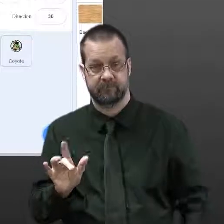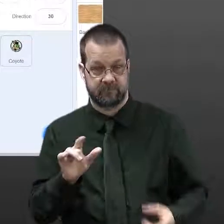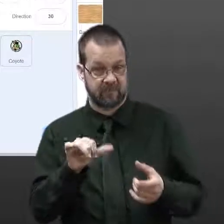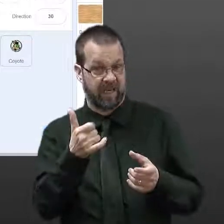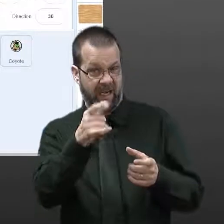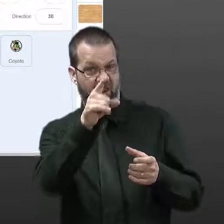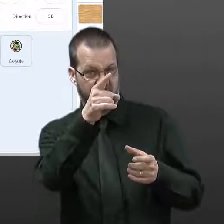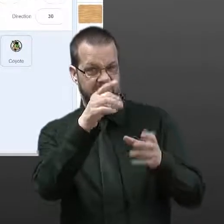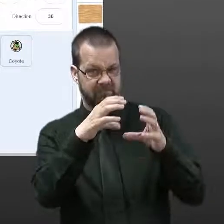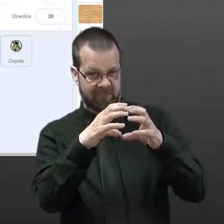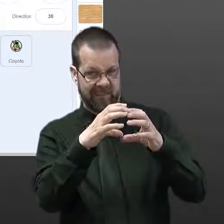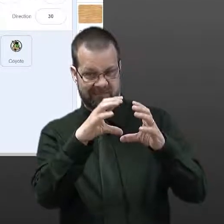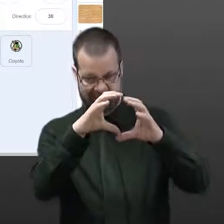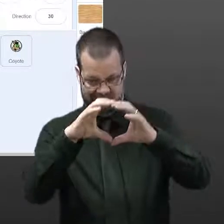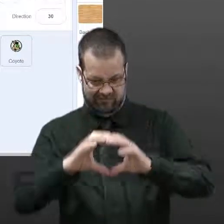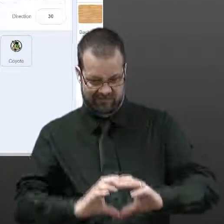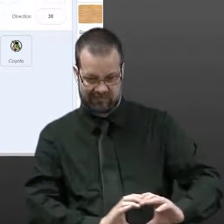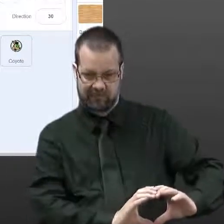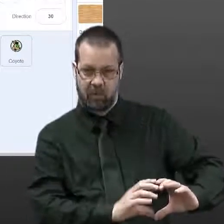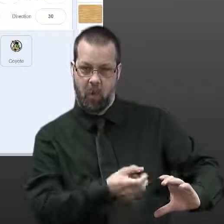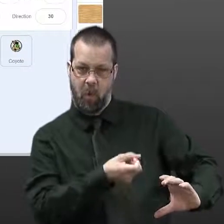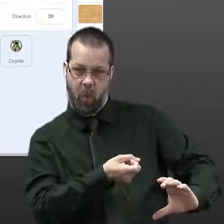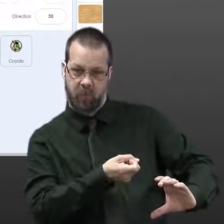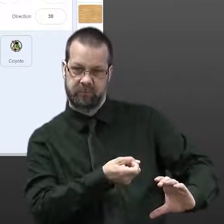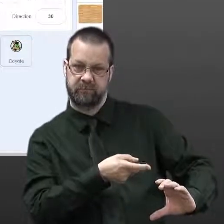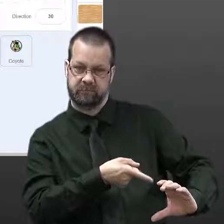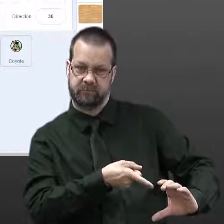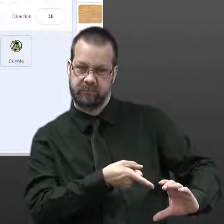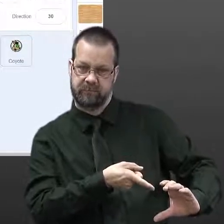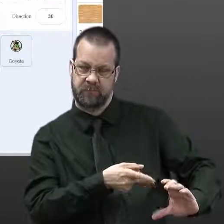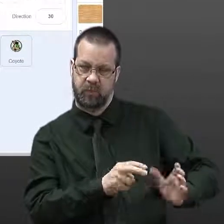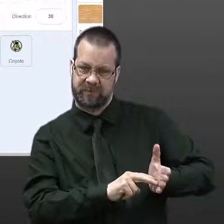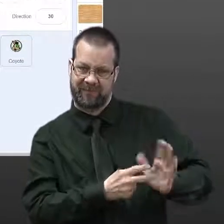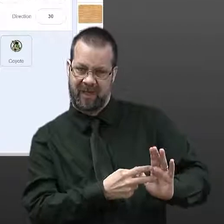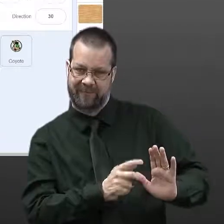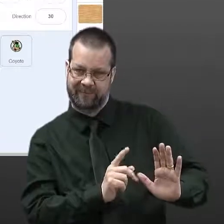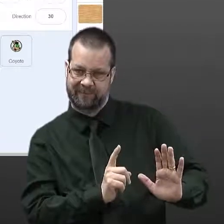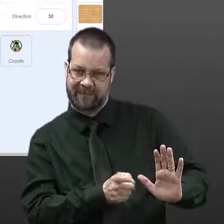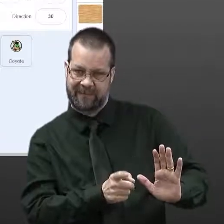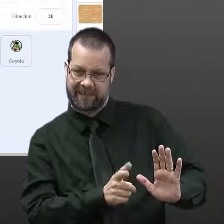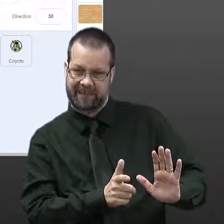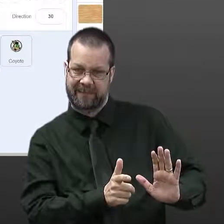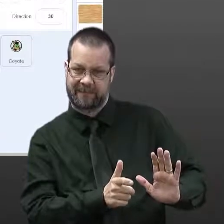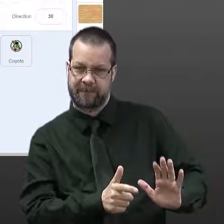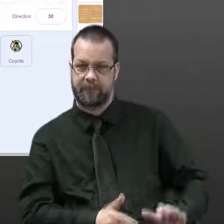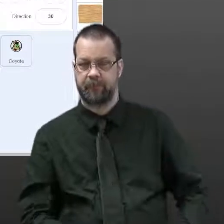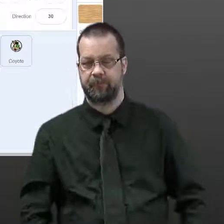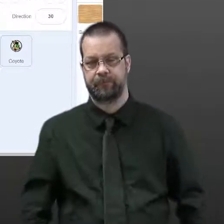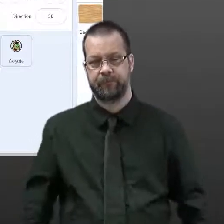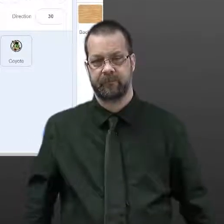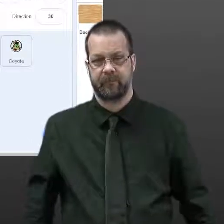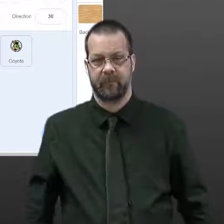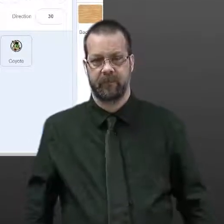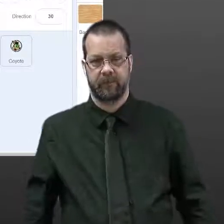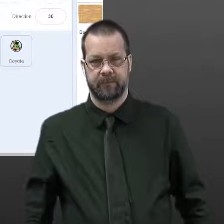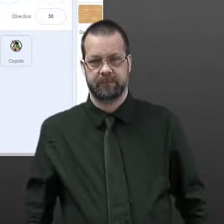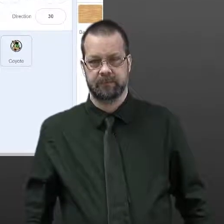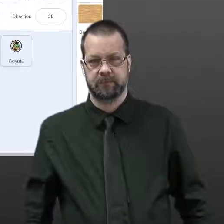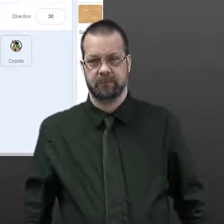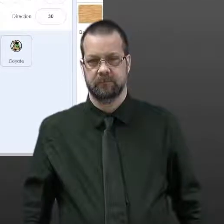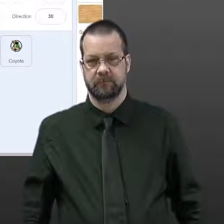we'll get another one of these red blocks that we can define this block. We will do